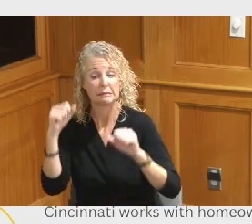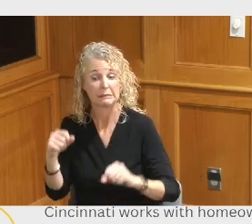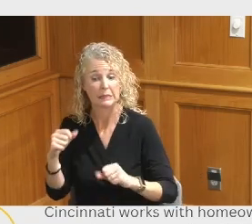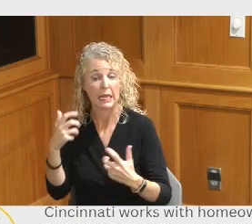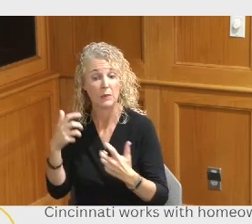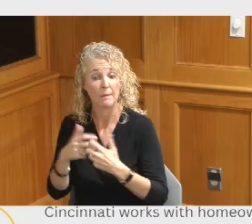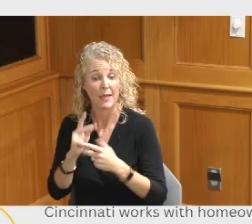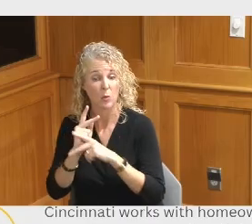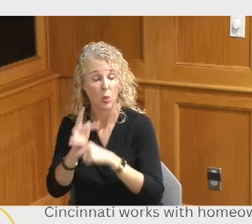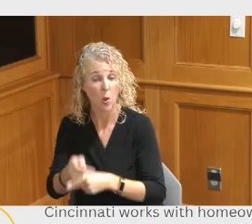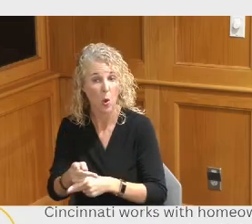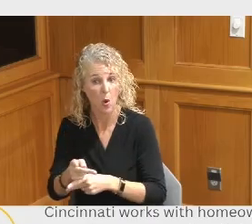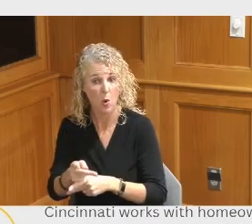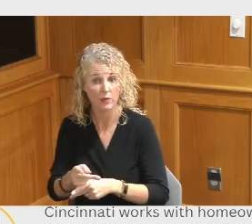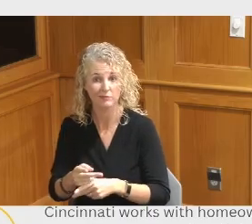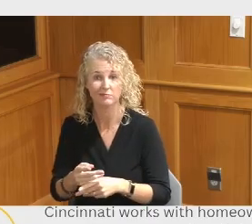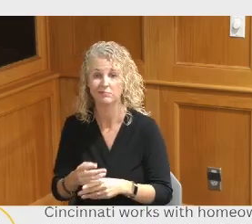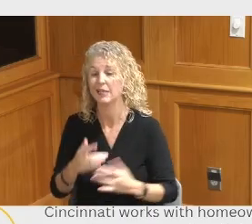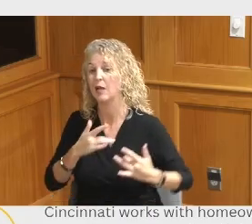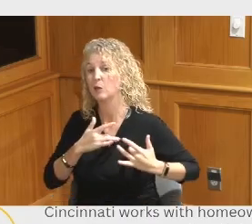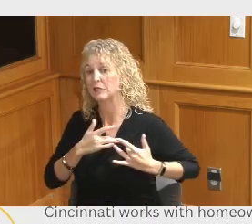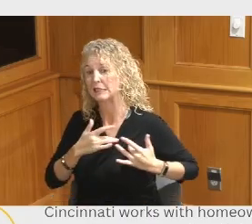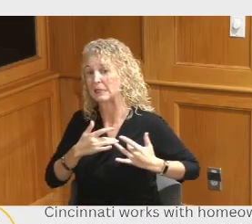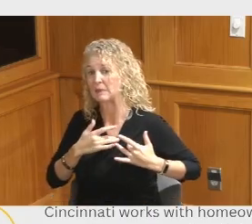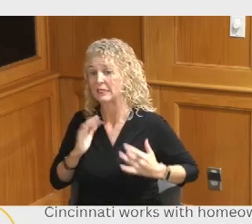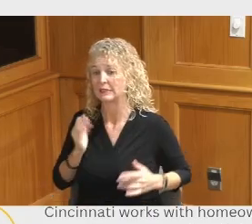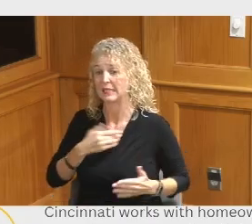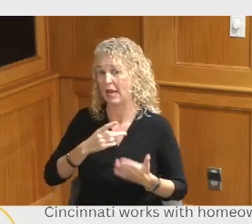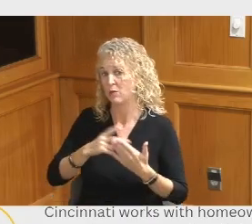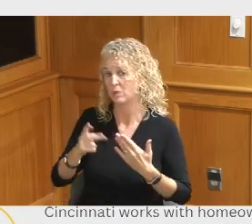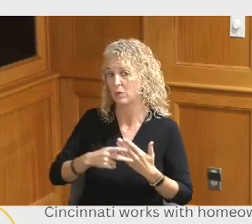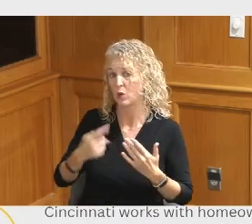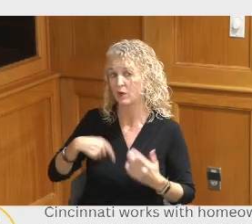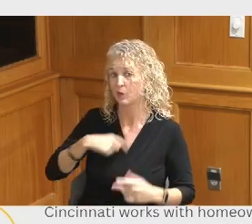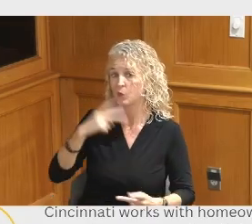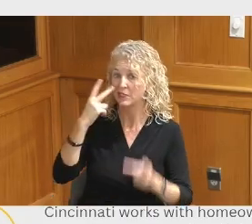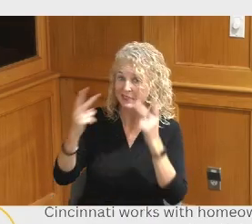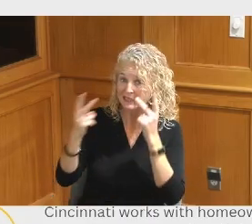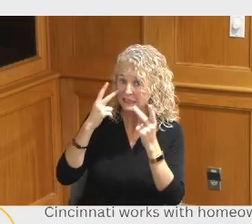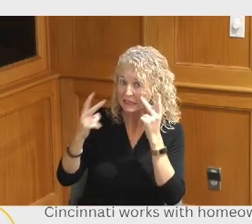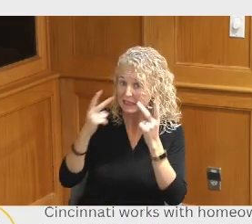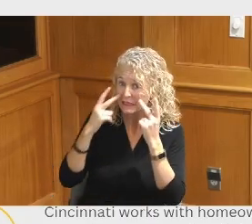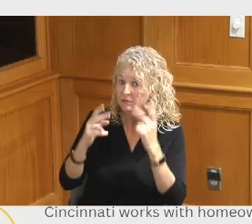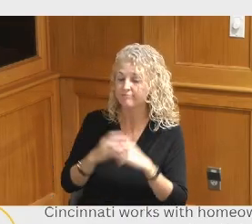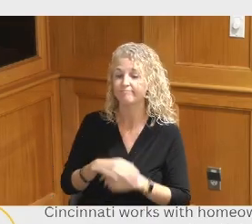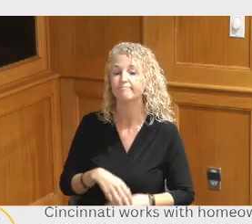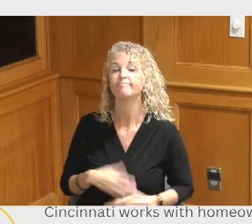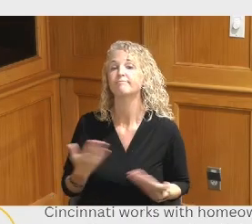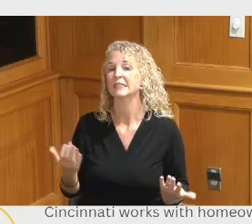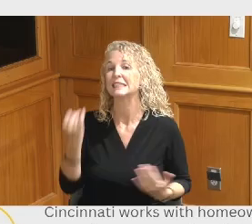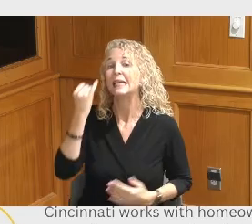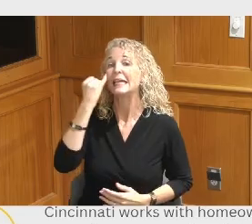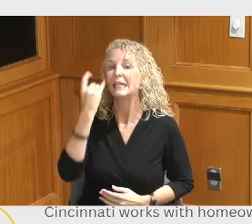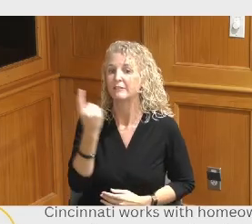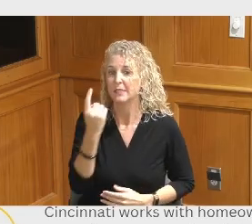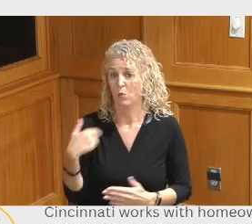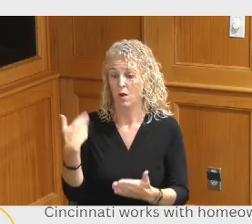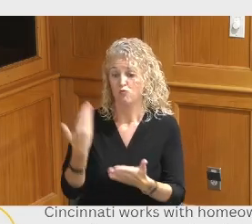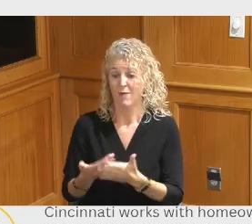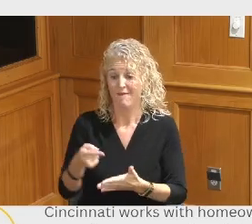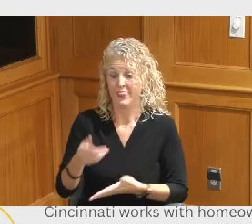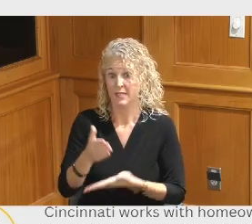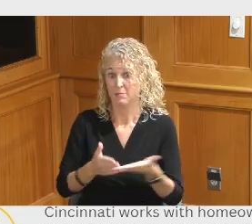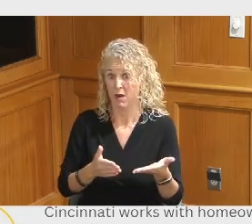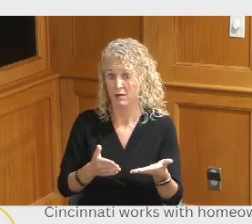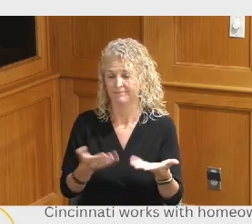qualify for a loan. What we see across the country in our programs is that even when homeowners reach this step, because we